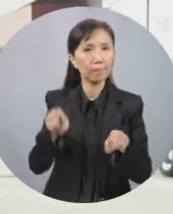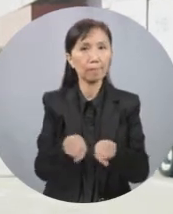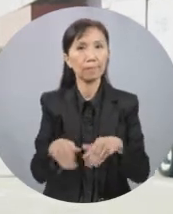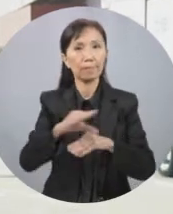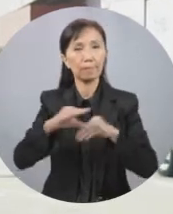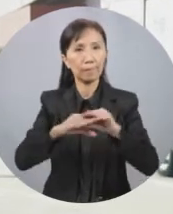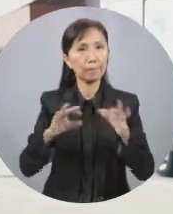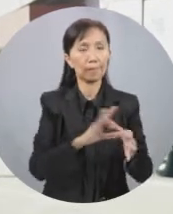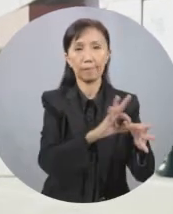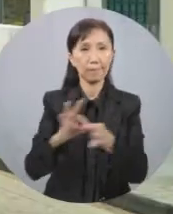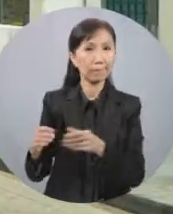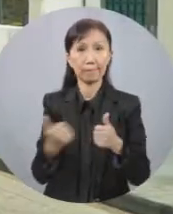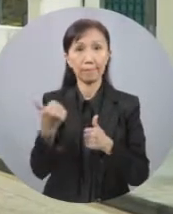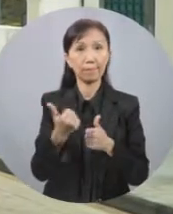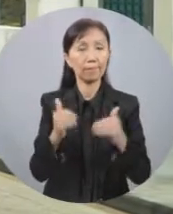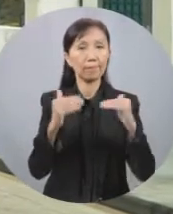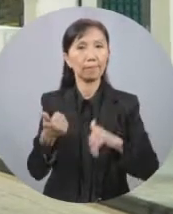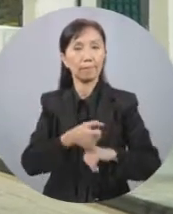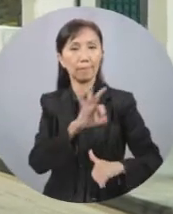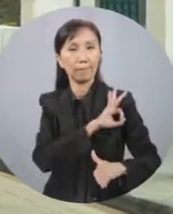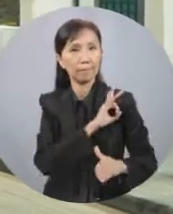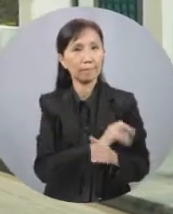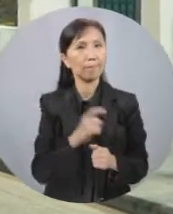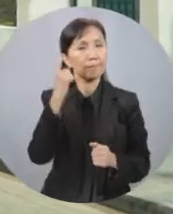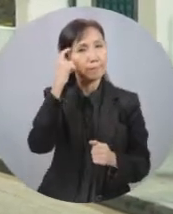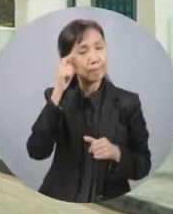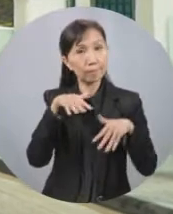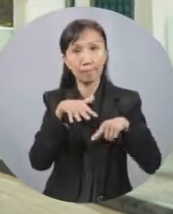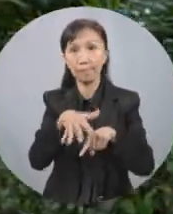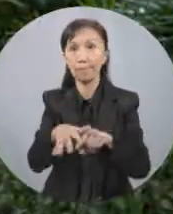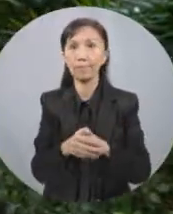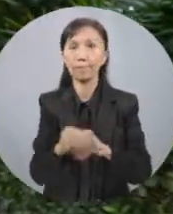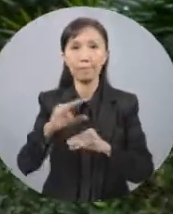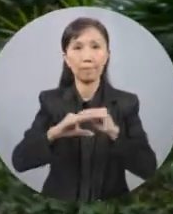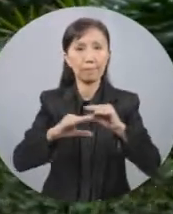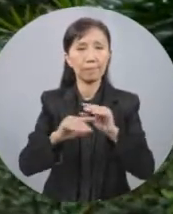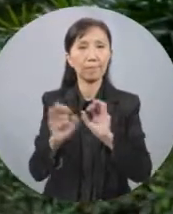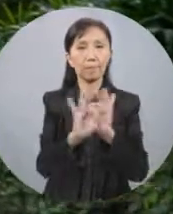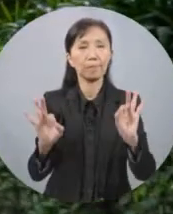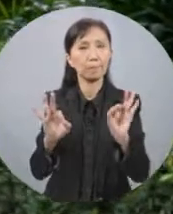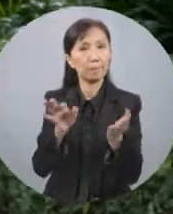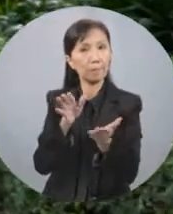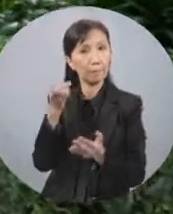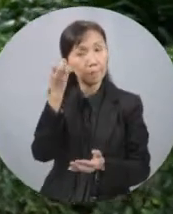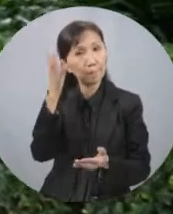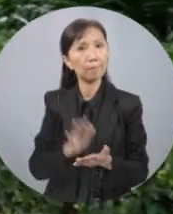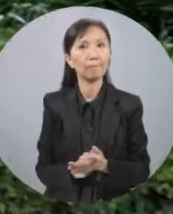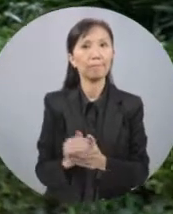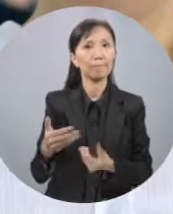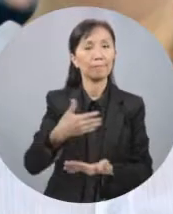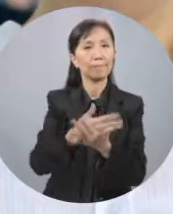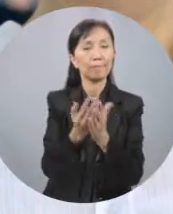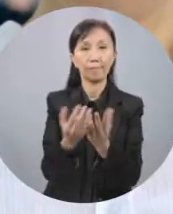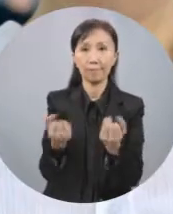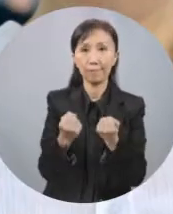sectors of the community to mainstream equal opportunities. Our mission is to create a pluralistic, inclusive and harmonious